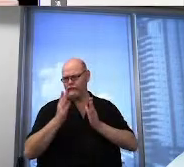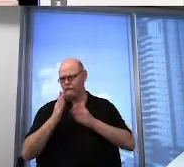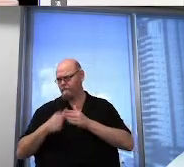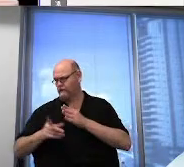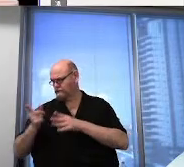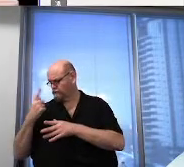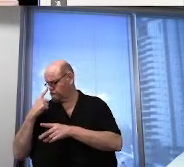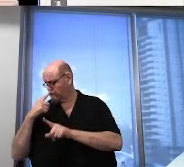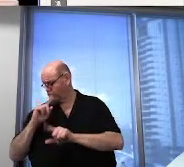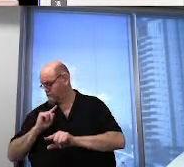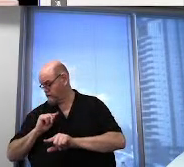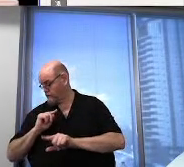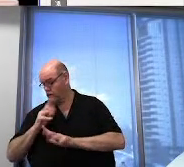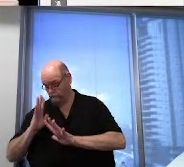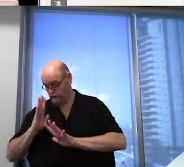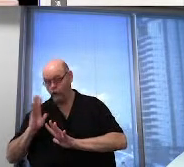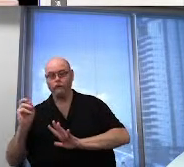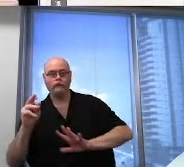3-month period,